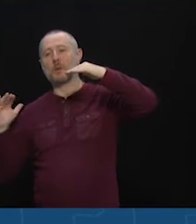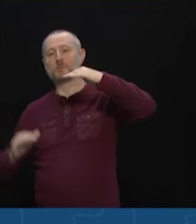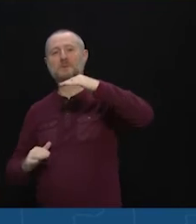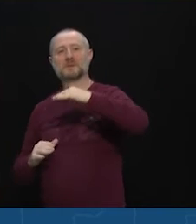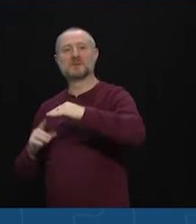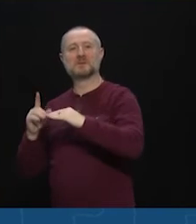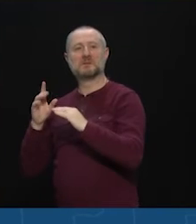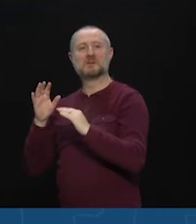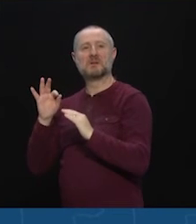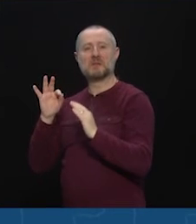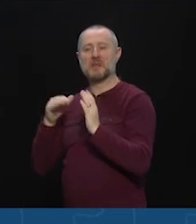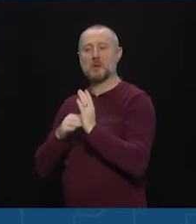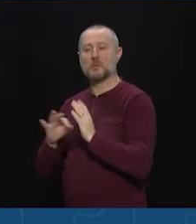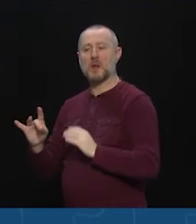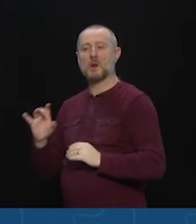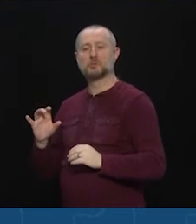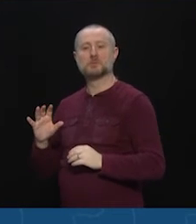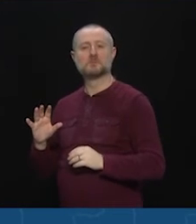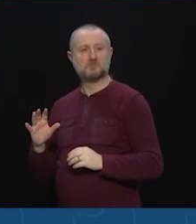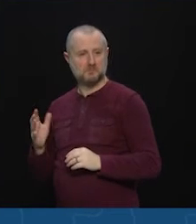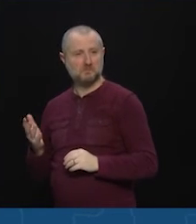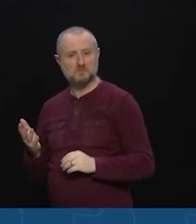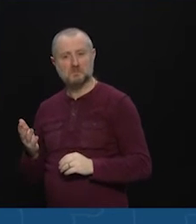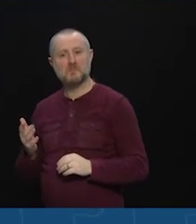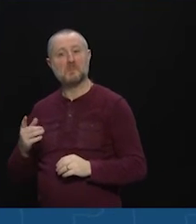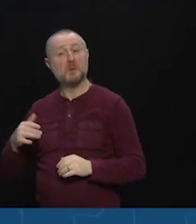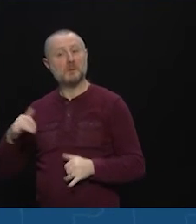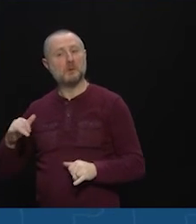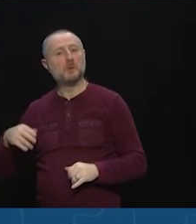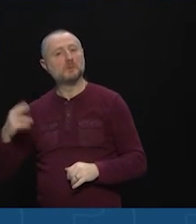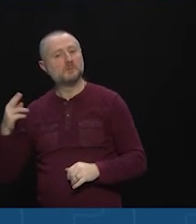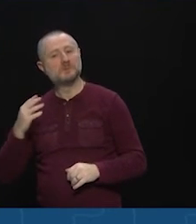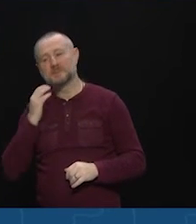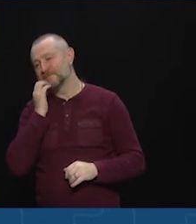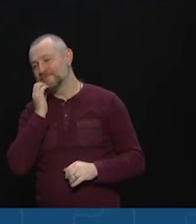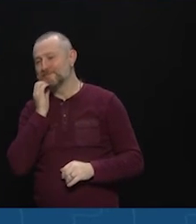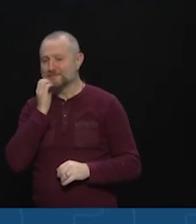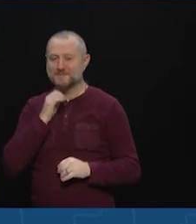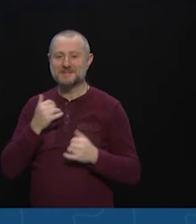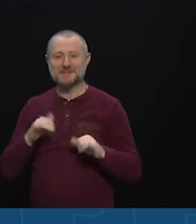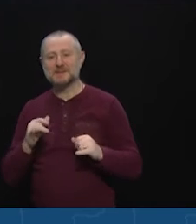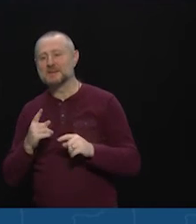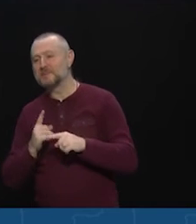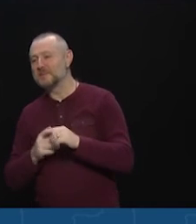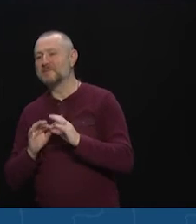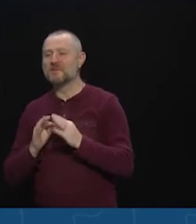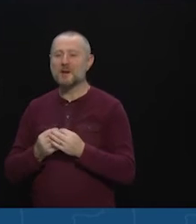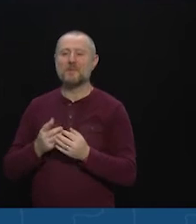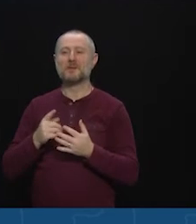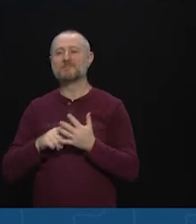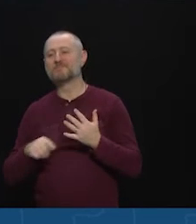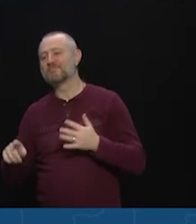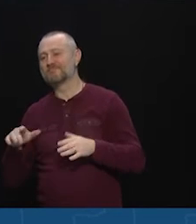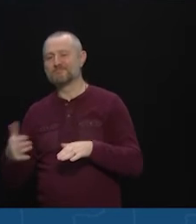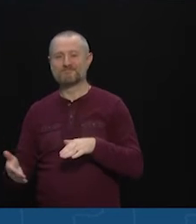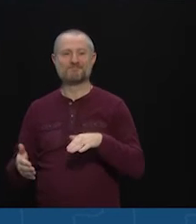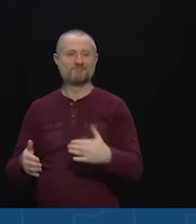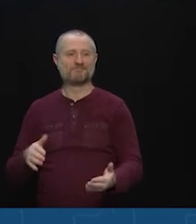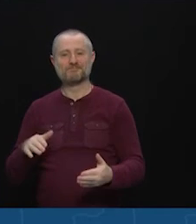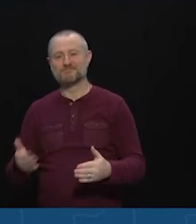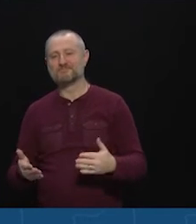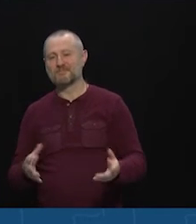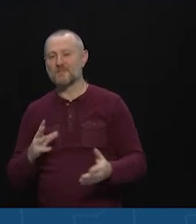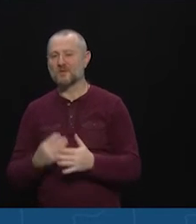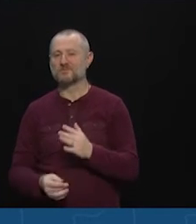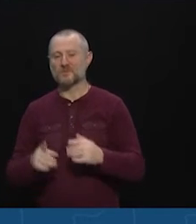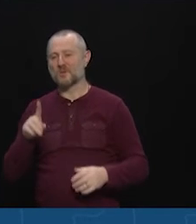high, but and we're also still losing our friends and family and our loved ones. 158 people we lost yesterday, and I saw that there was a